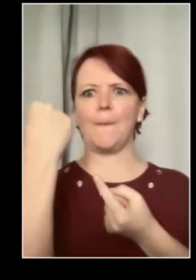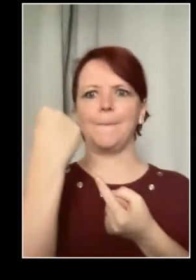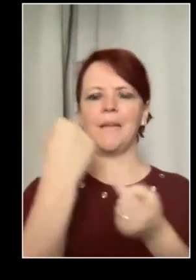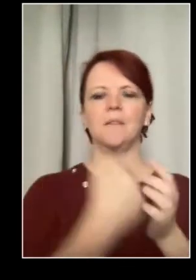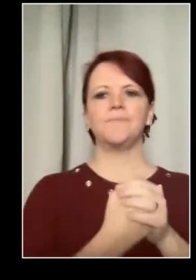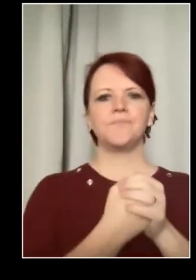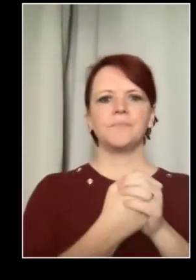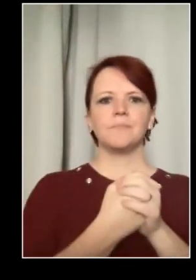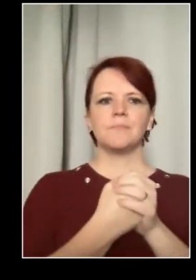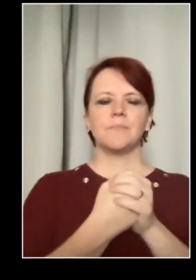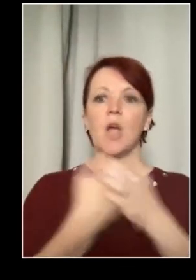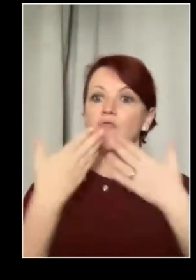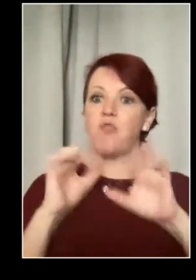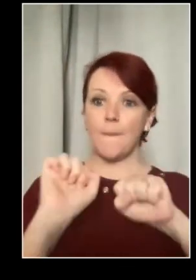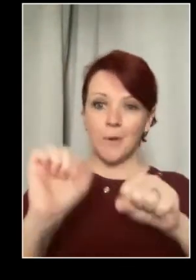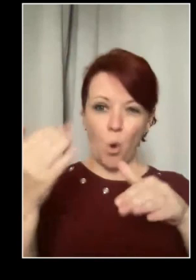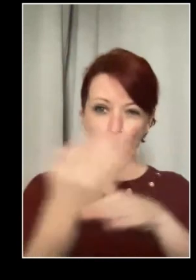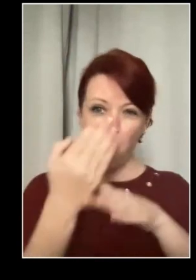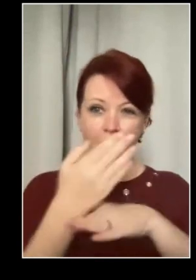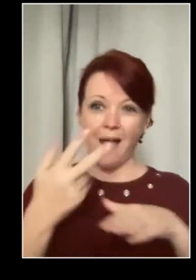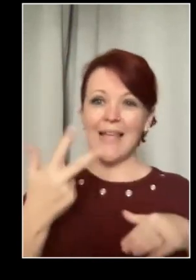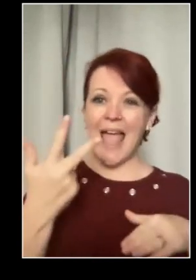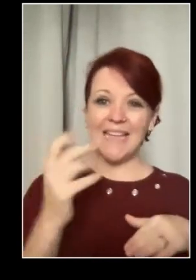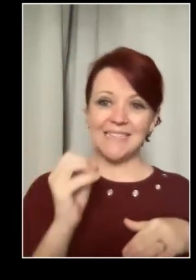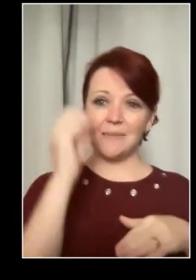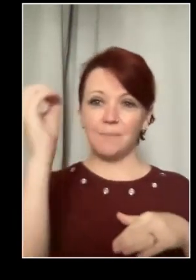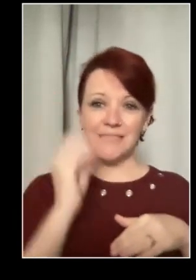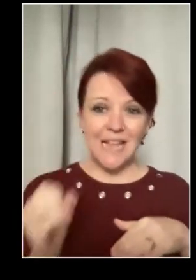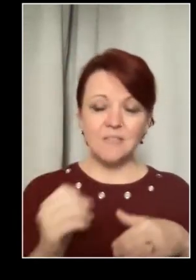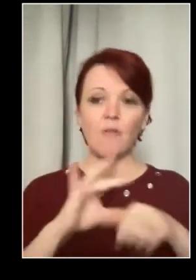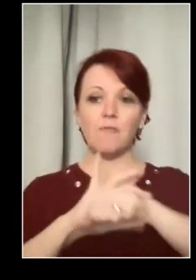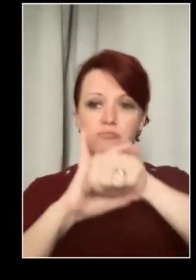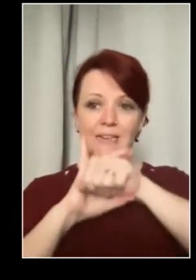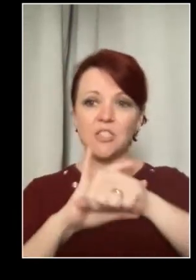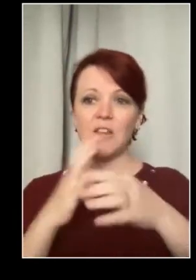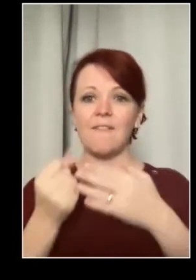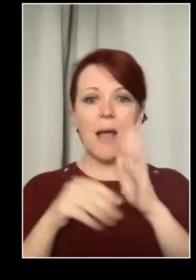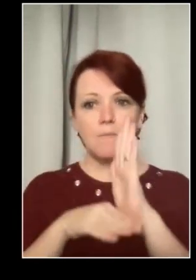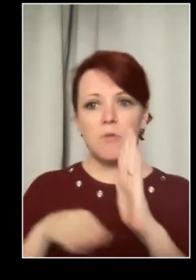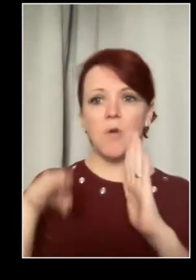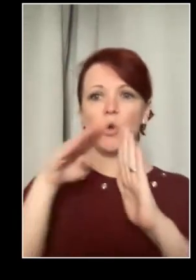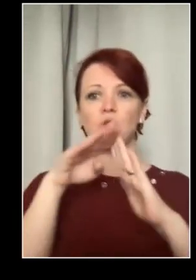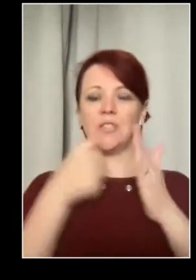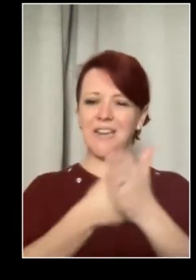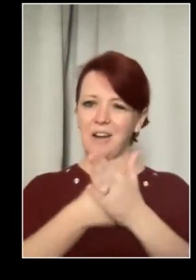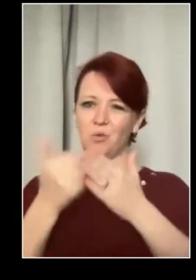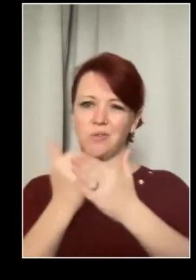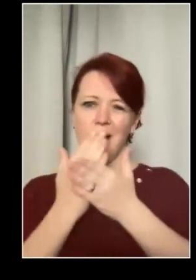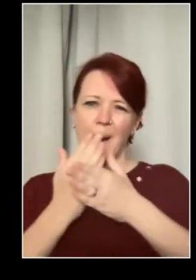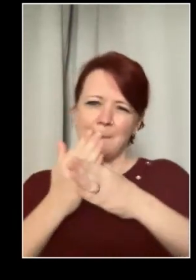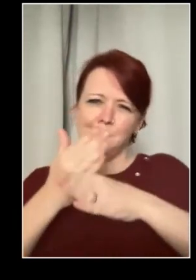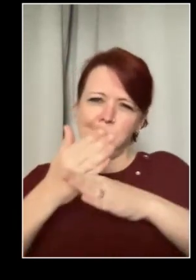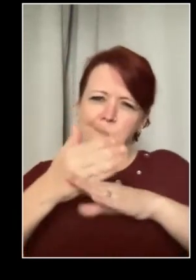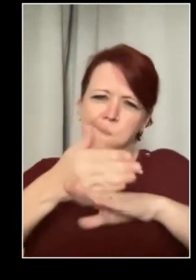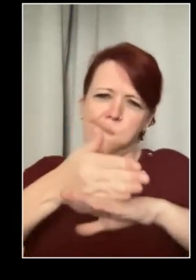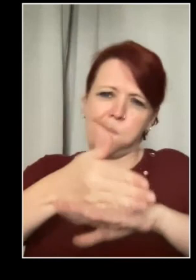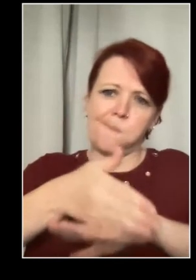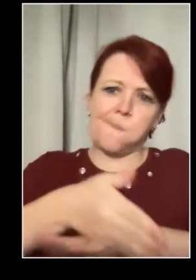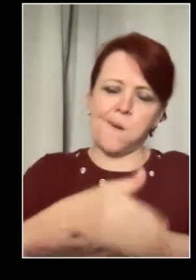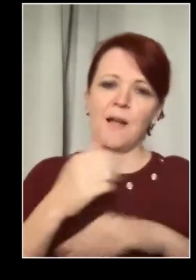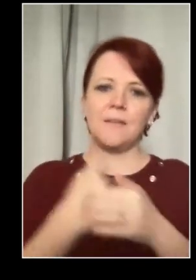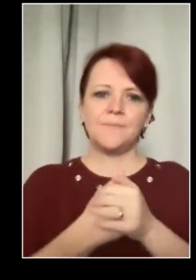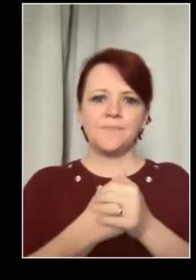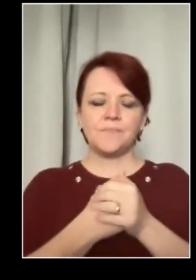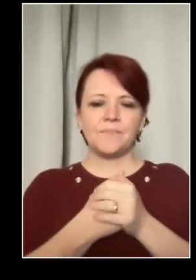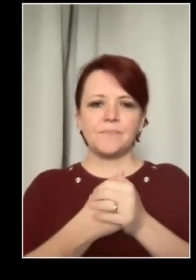work, 80% of apprentices have had a promotion, and you go above and beyond from the day and from the day job to